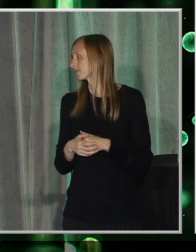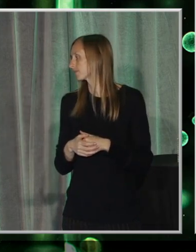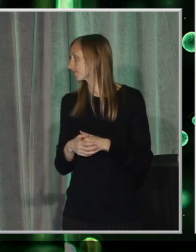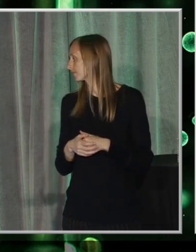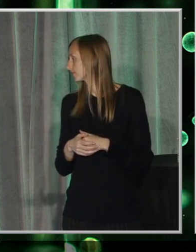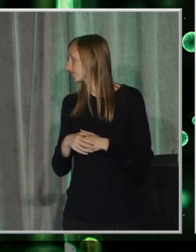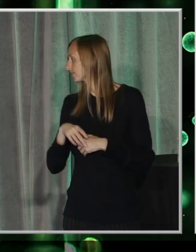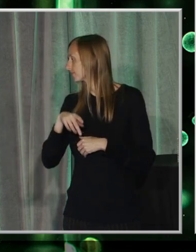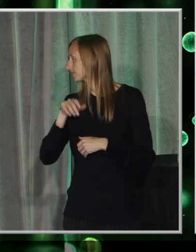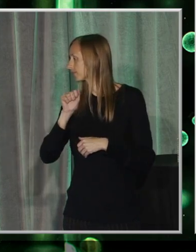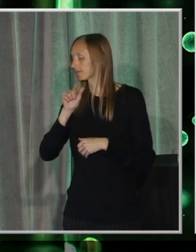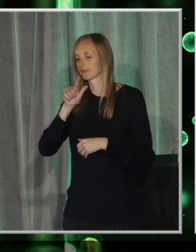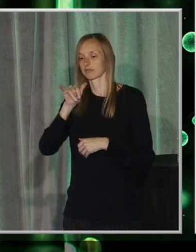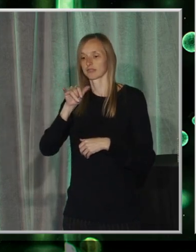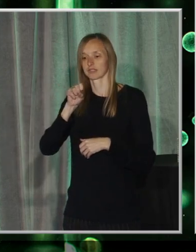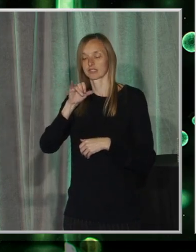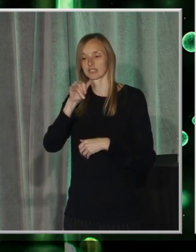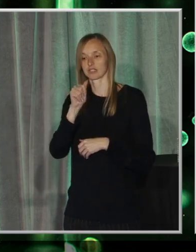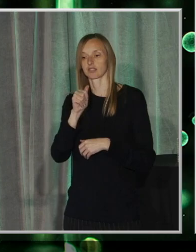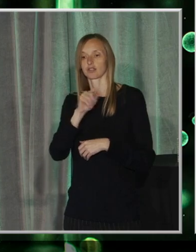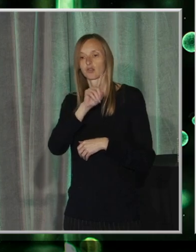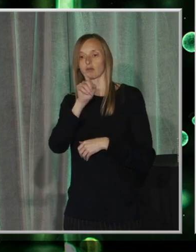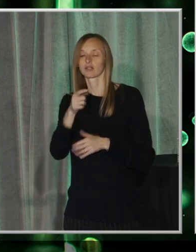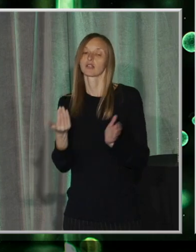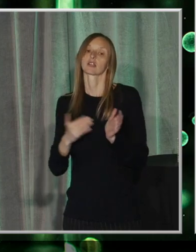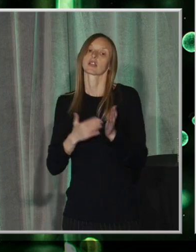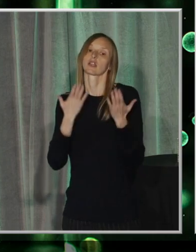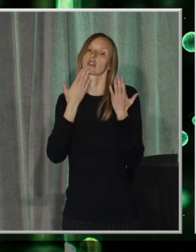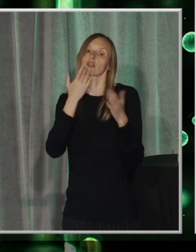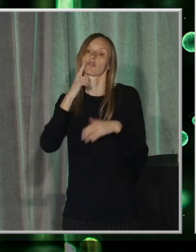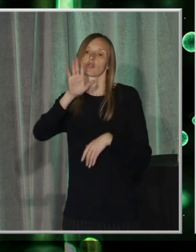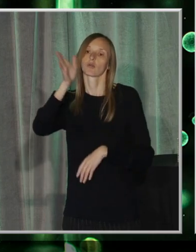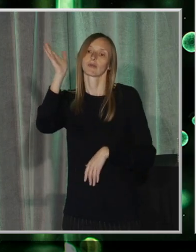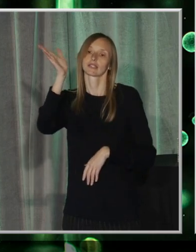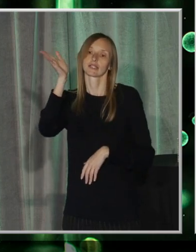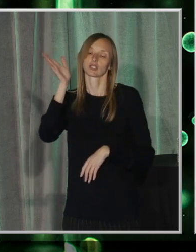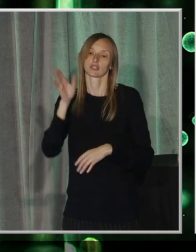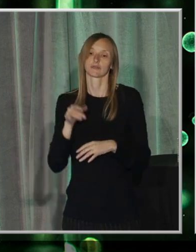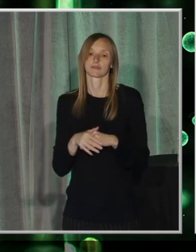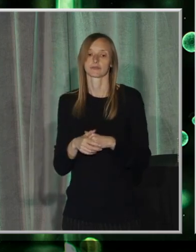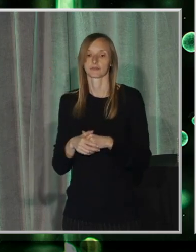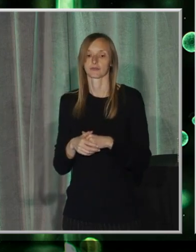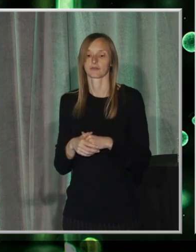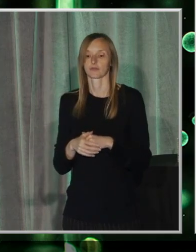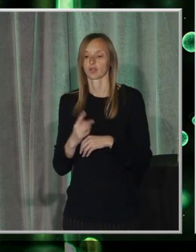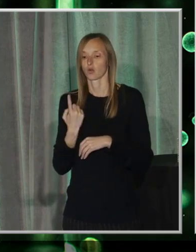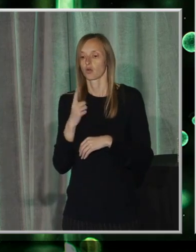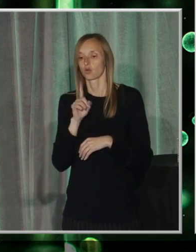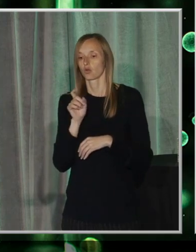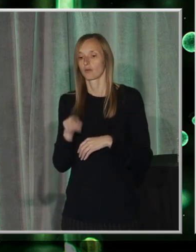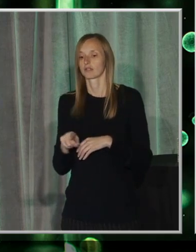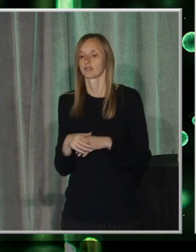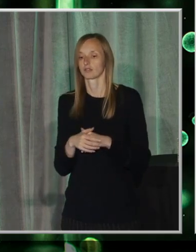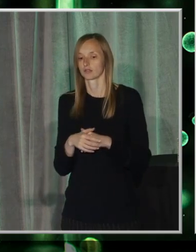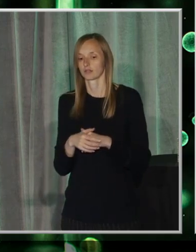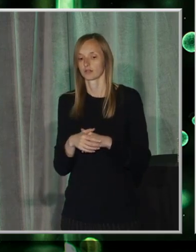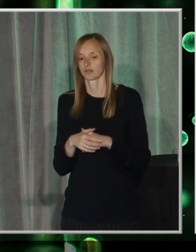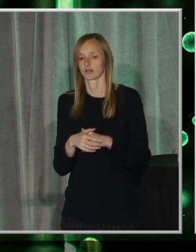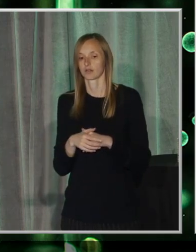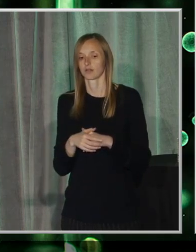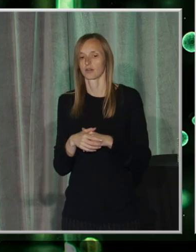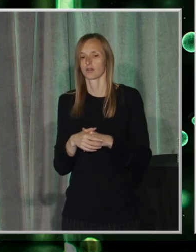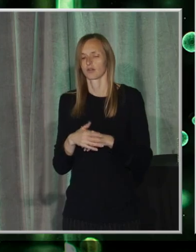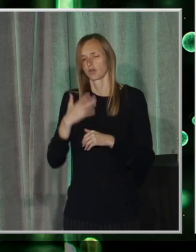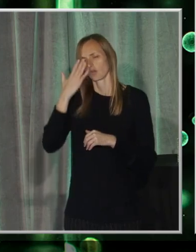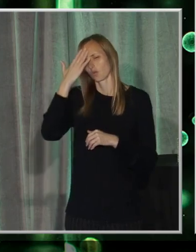I have a question for you. again, thank you very much for your presentation. One question is, why